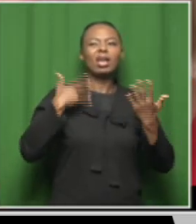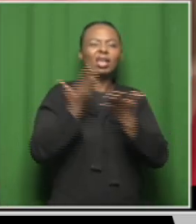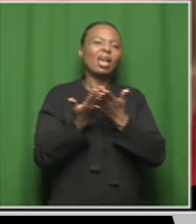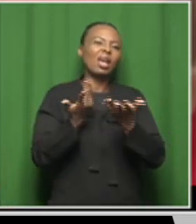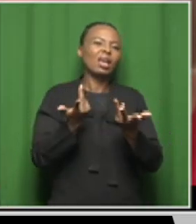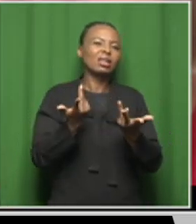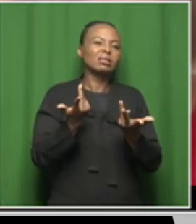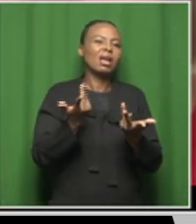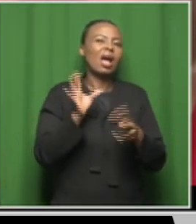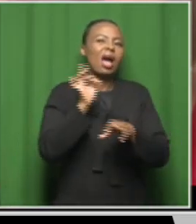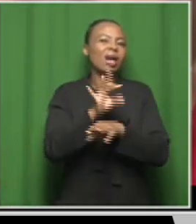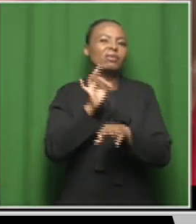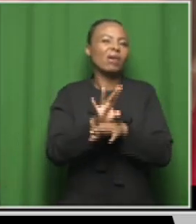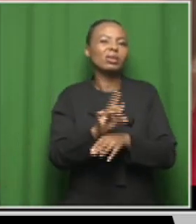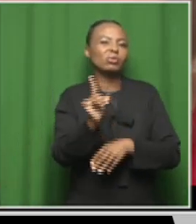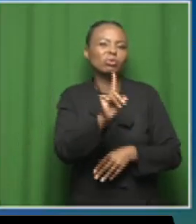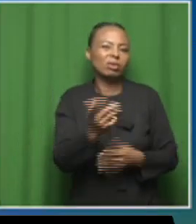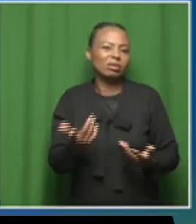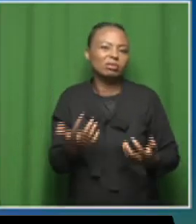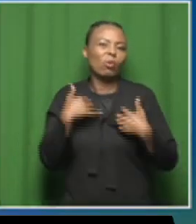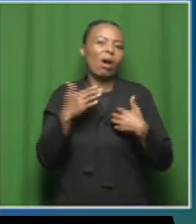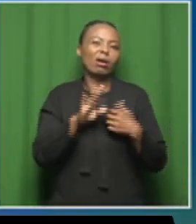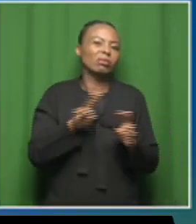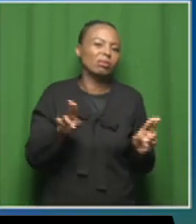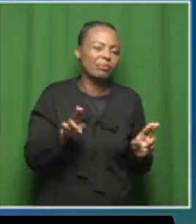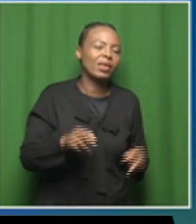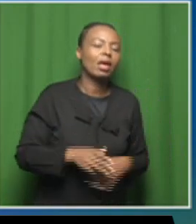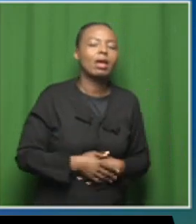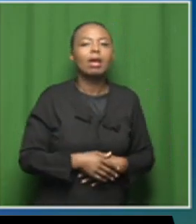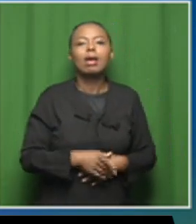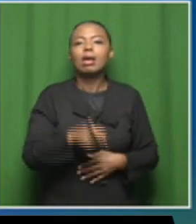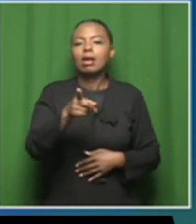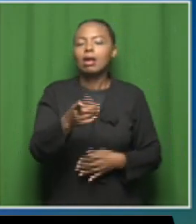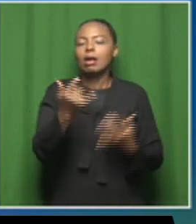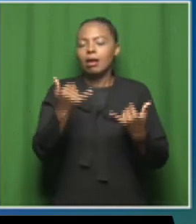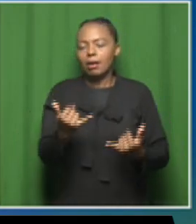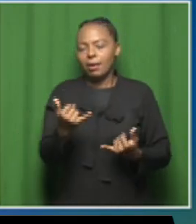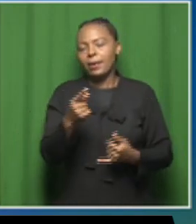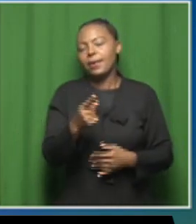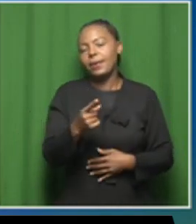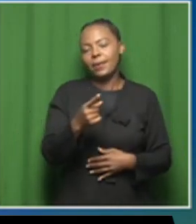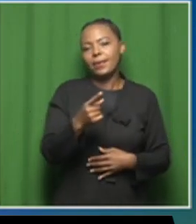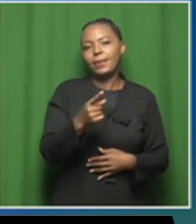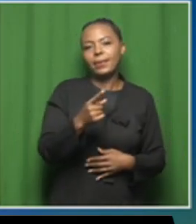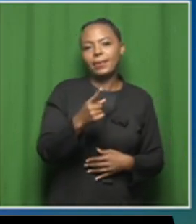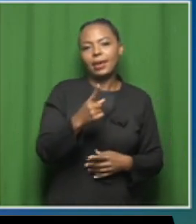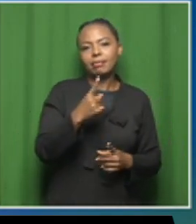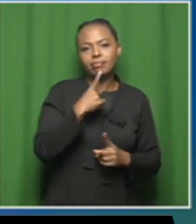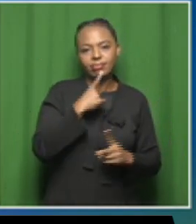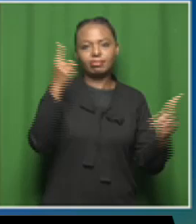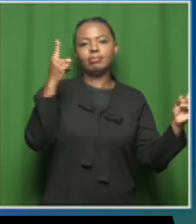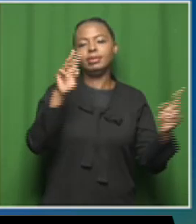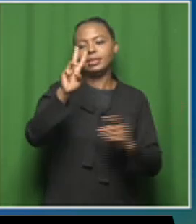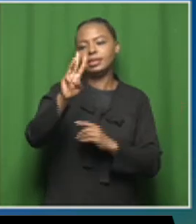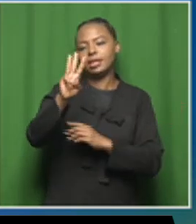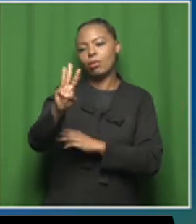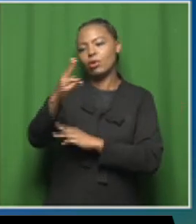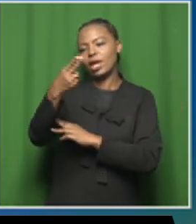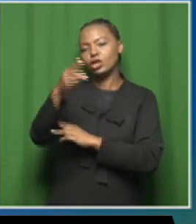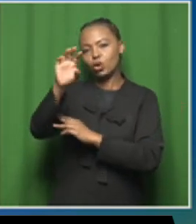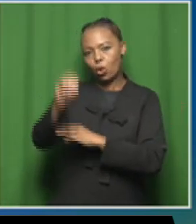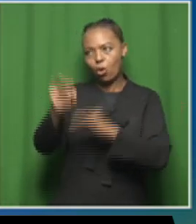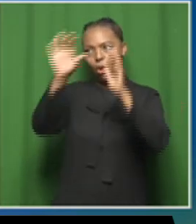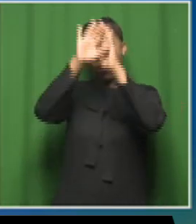the WHO has just published what they call a disease outbreak news, and that's available on the WHO site.